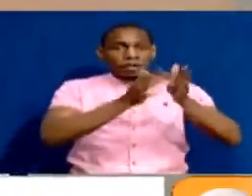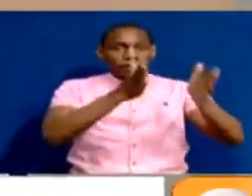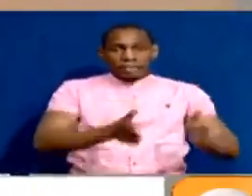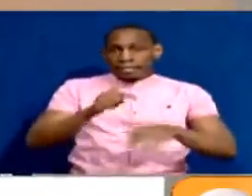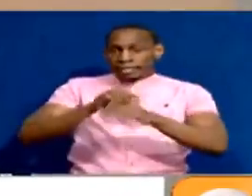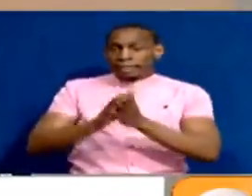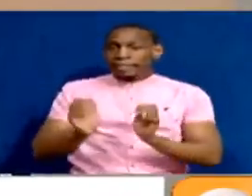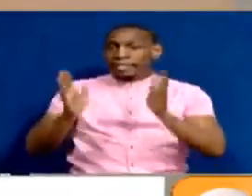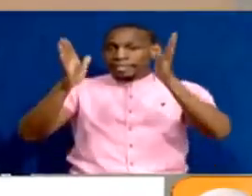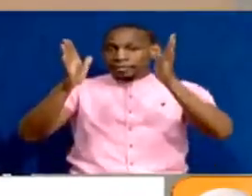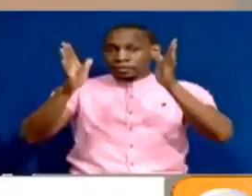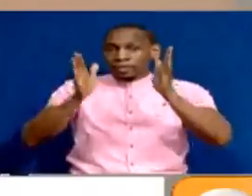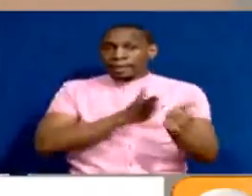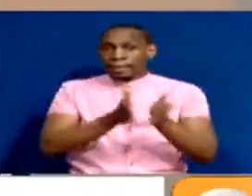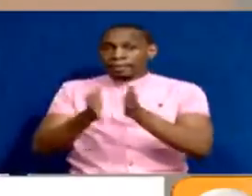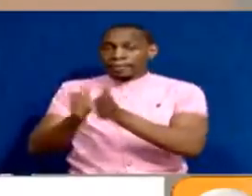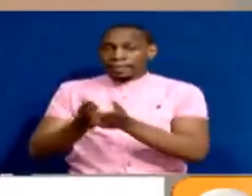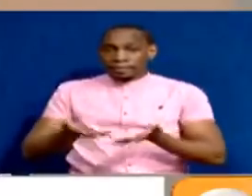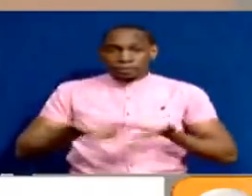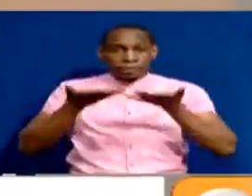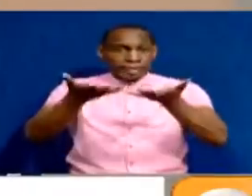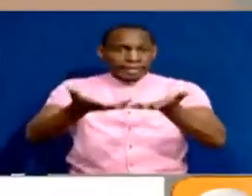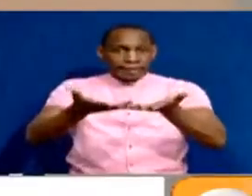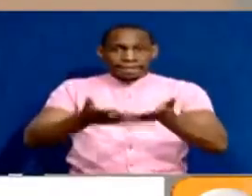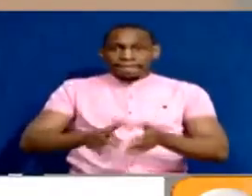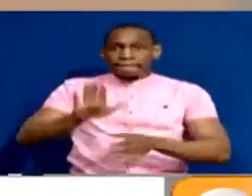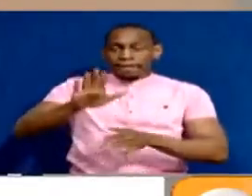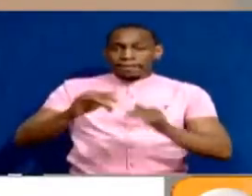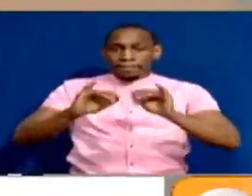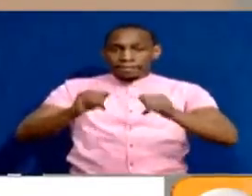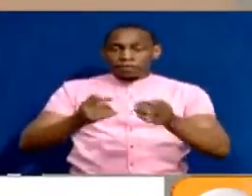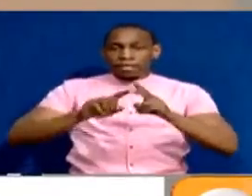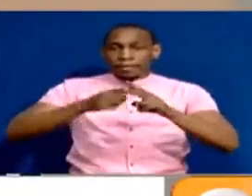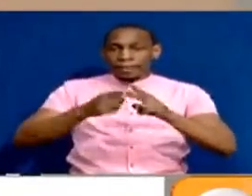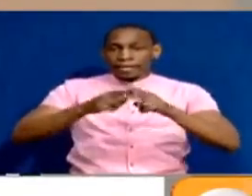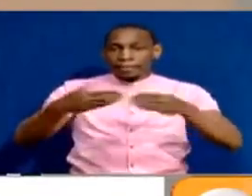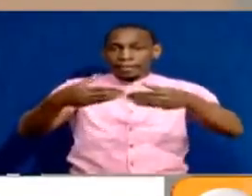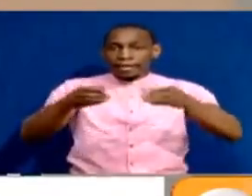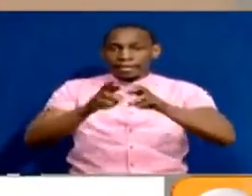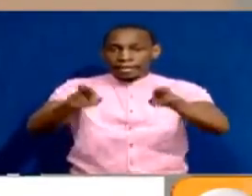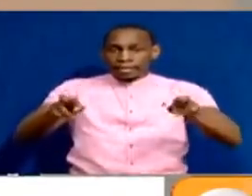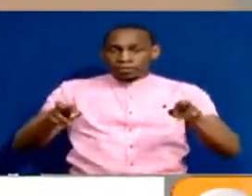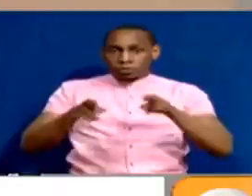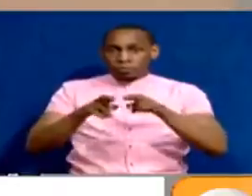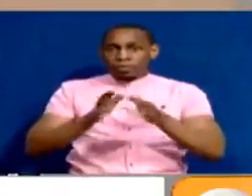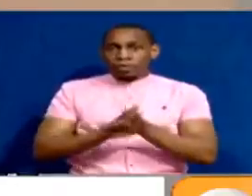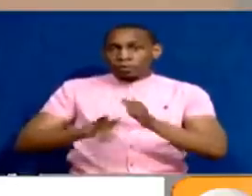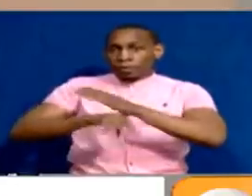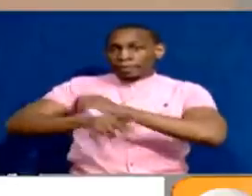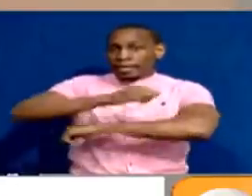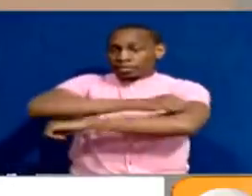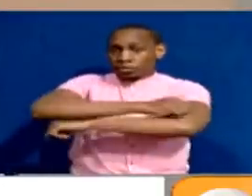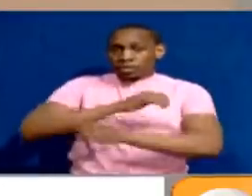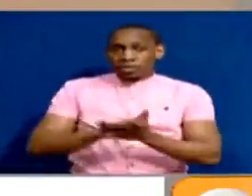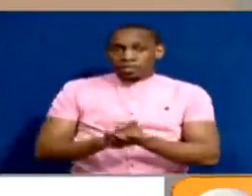contractor during a ceremony convened to hand over five newly renovated classrooms at Lurarre Baptist Primary